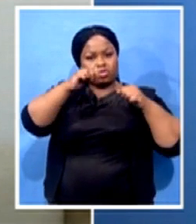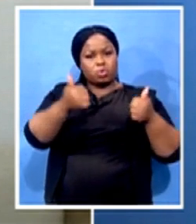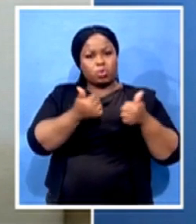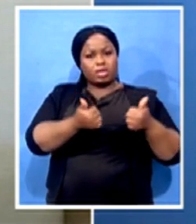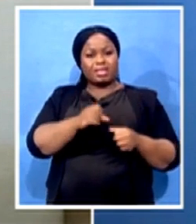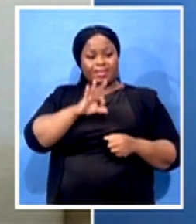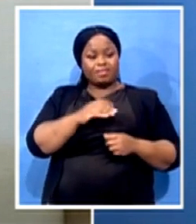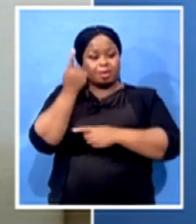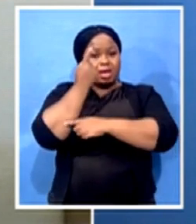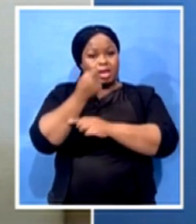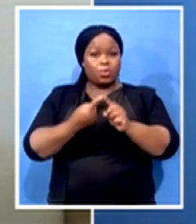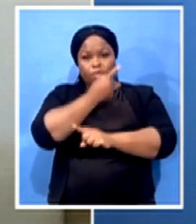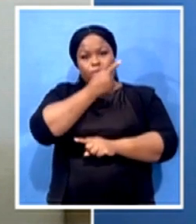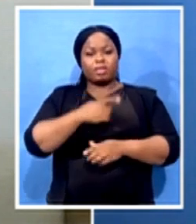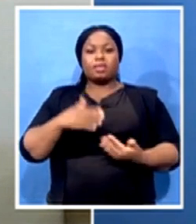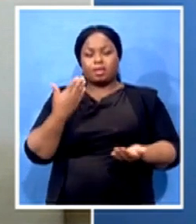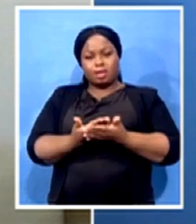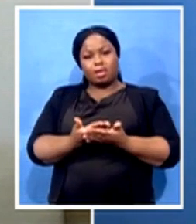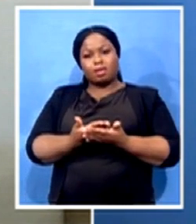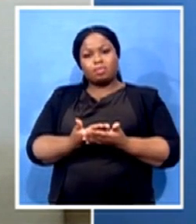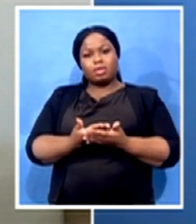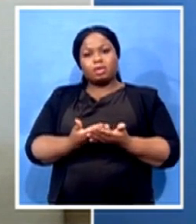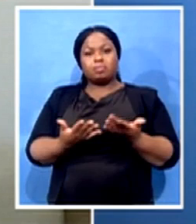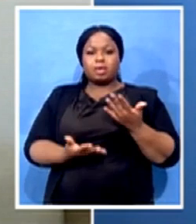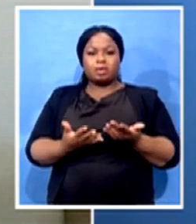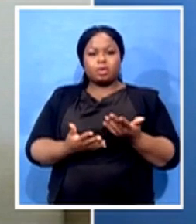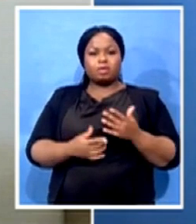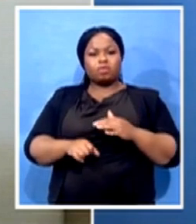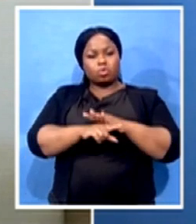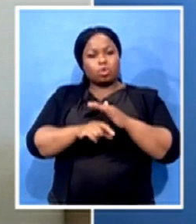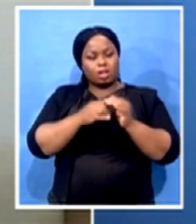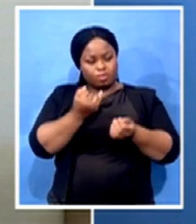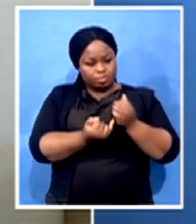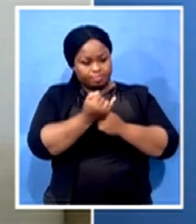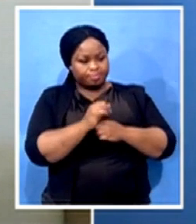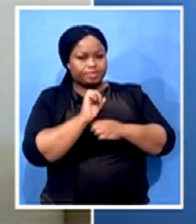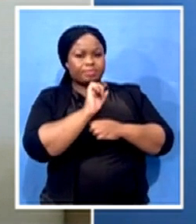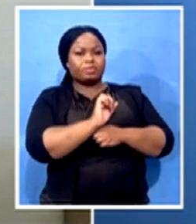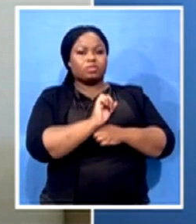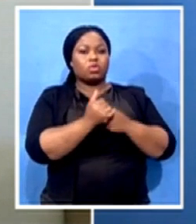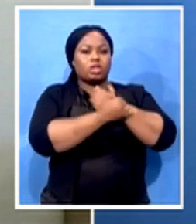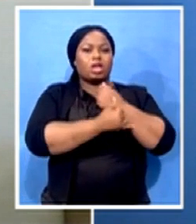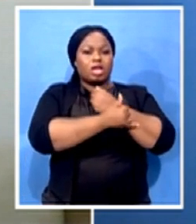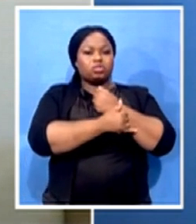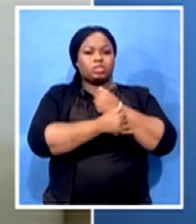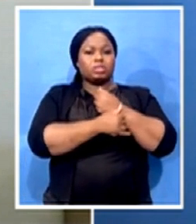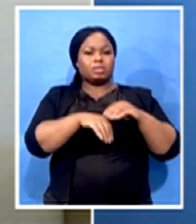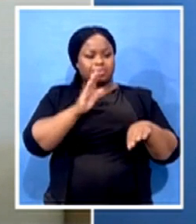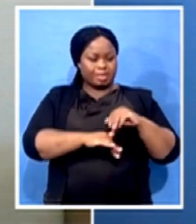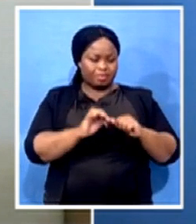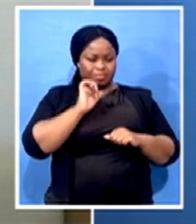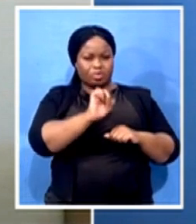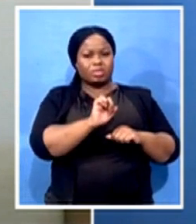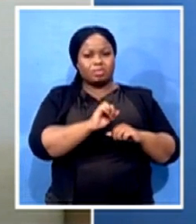isolations or any other, measures that the SADC summit will deem it fit to hold Malawi accountable.